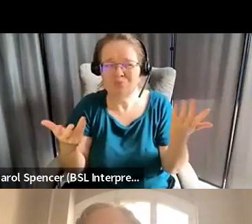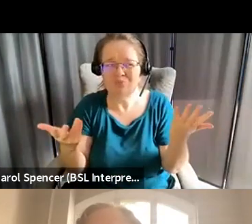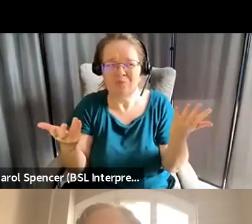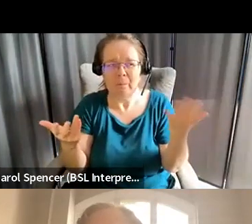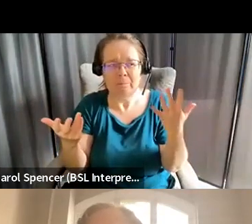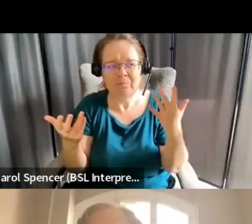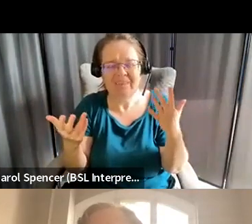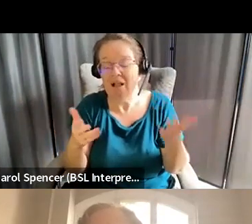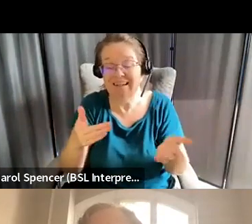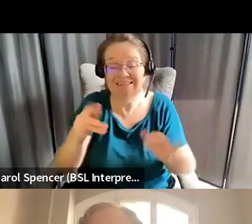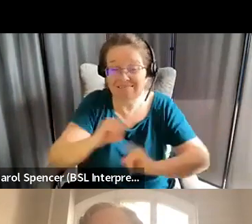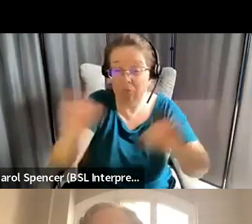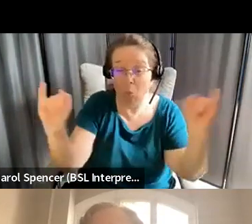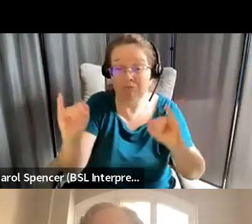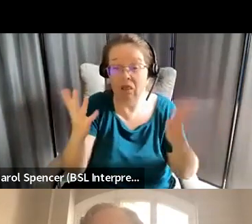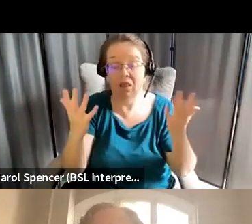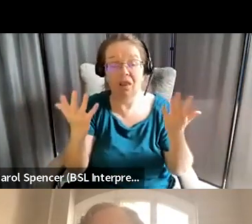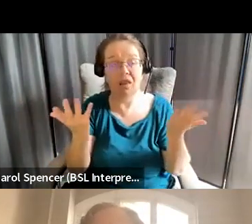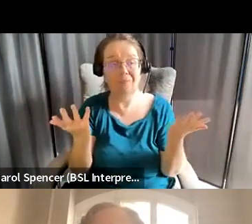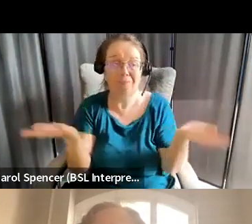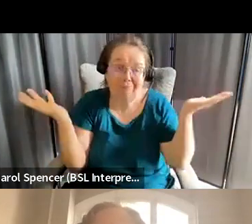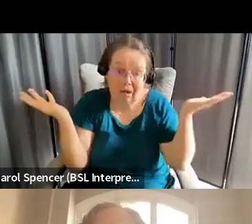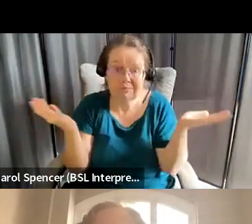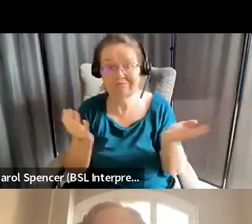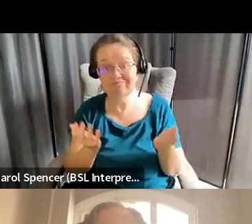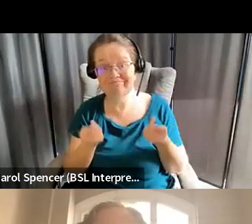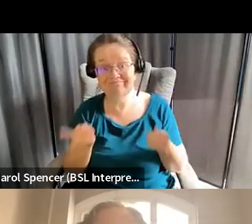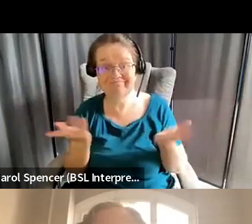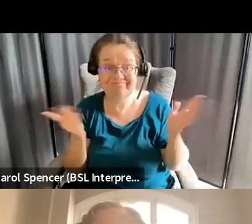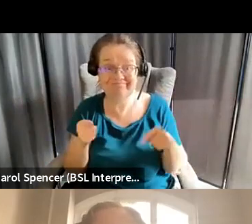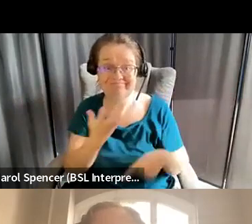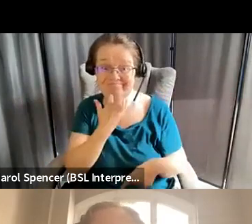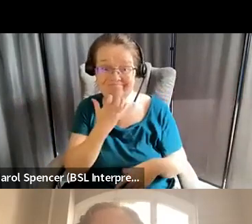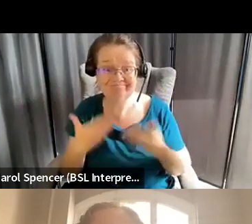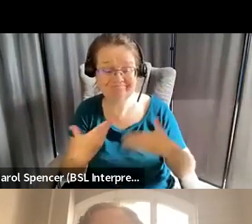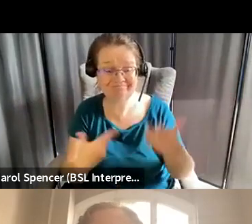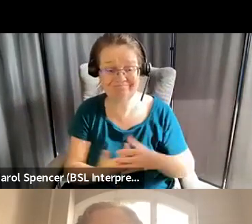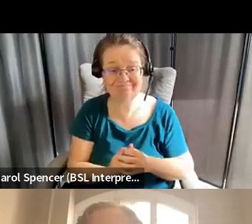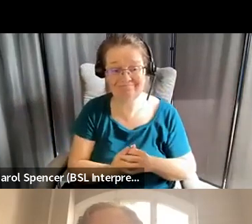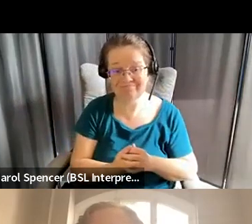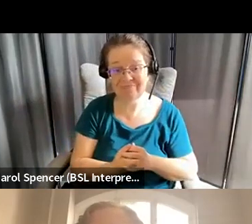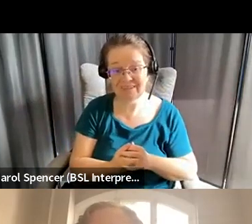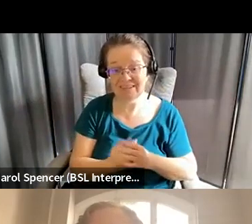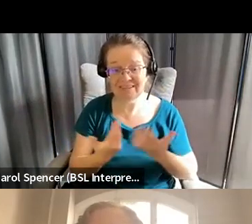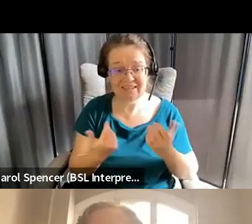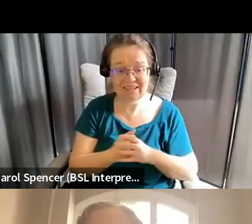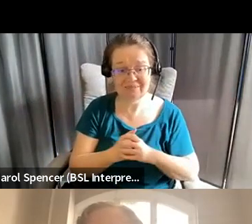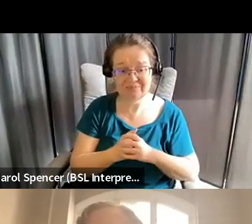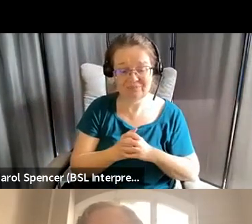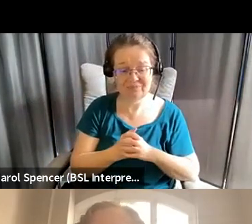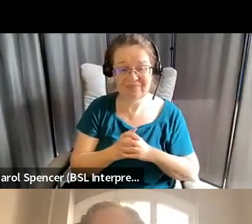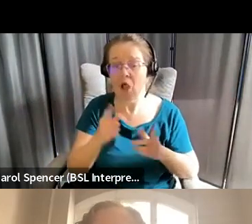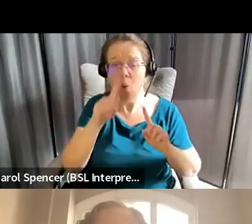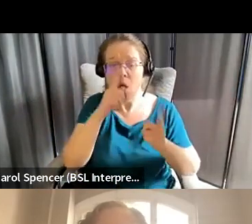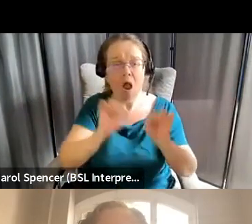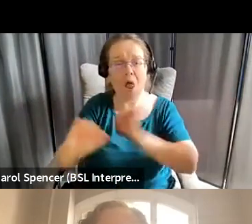it stinks, but you know, I'm all for the magic wand. Yeah. It's